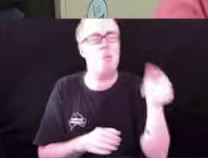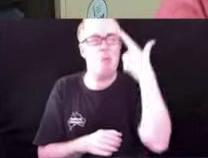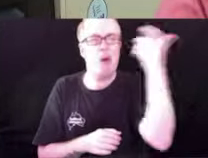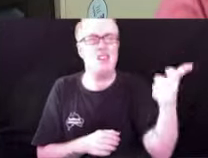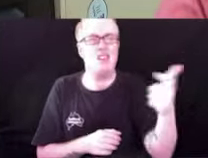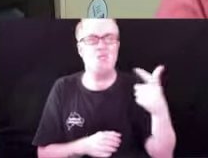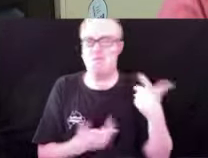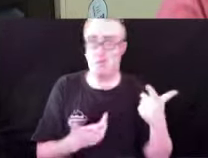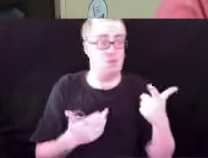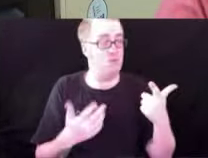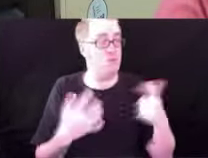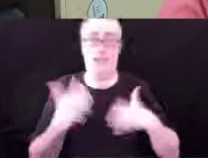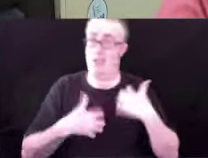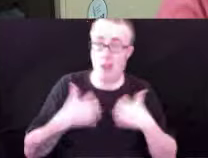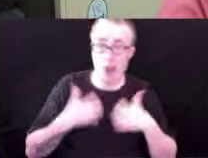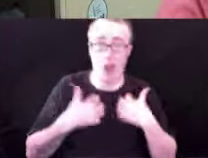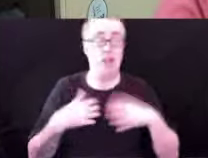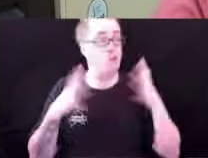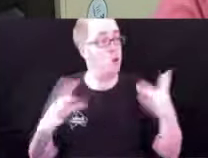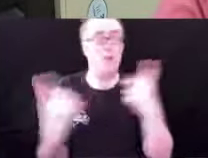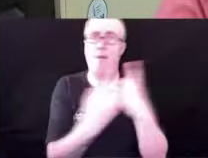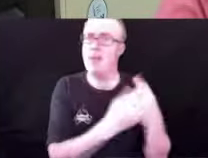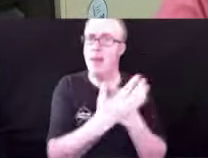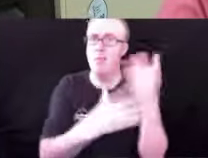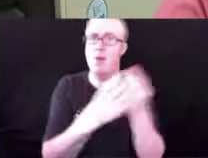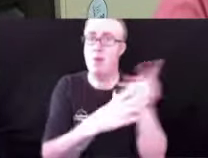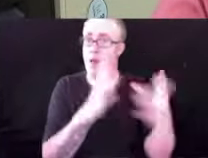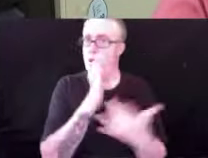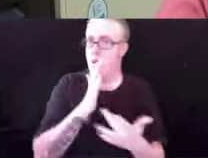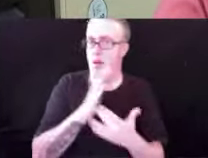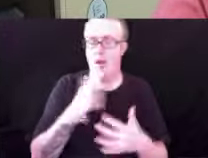was the way to go because there seemed to be such a great deal of things happening there,